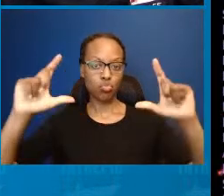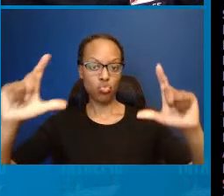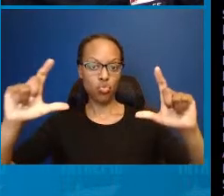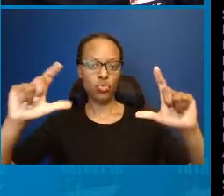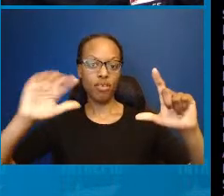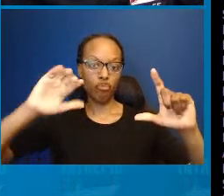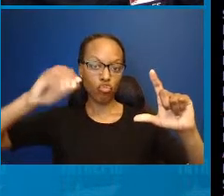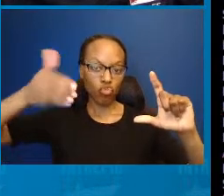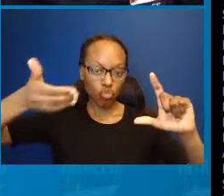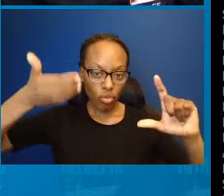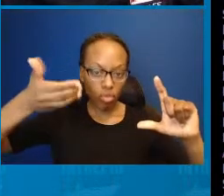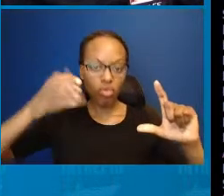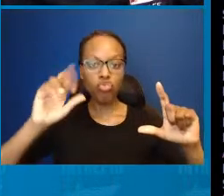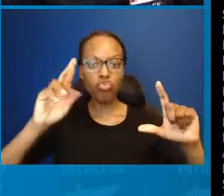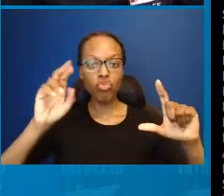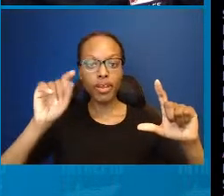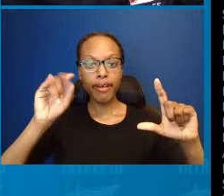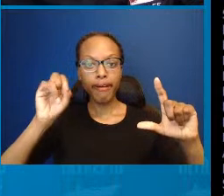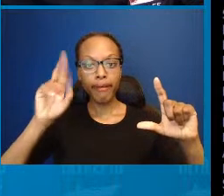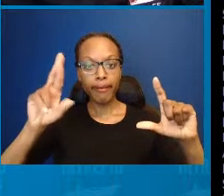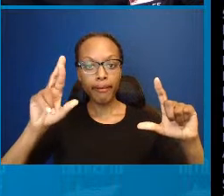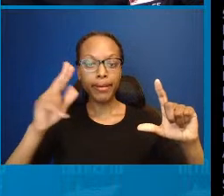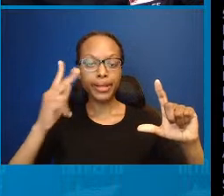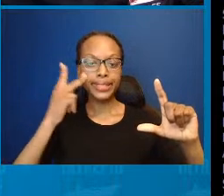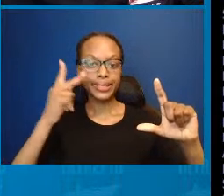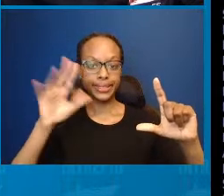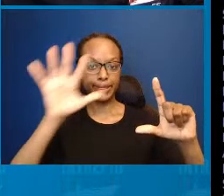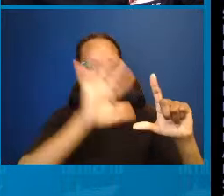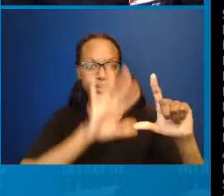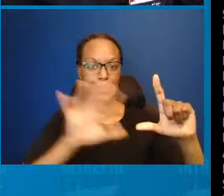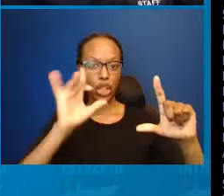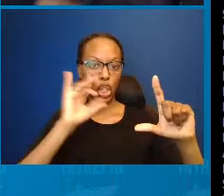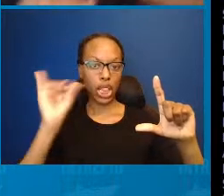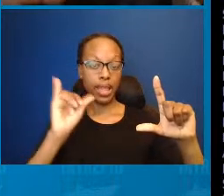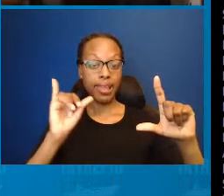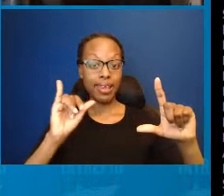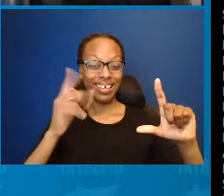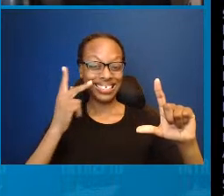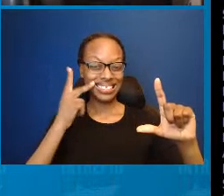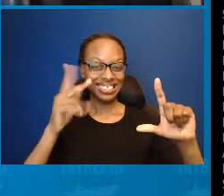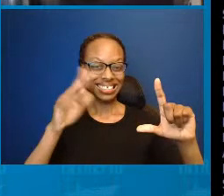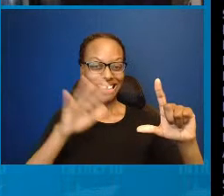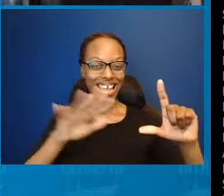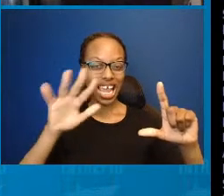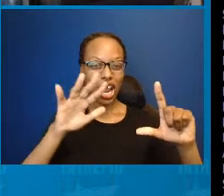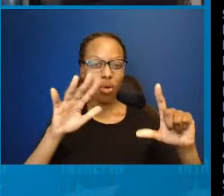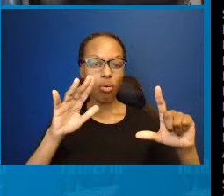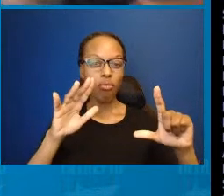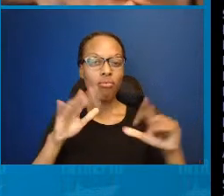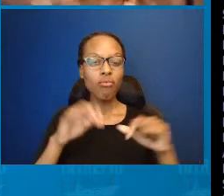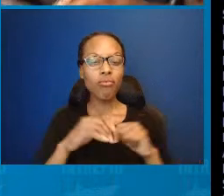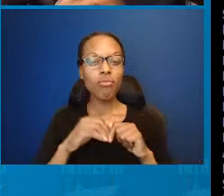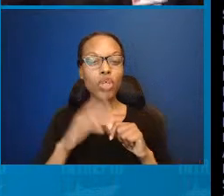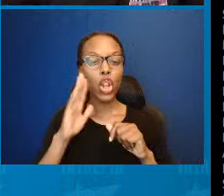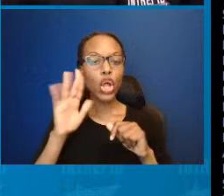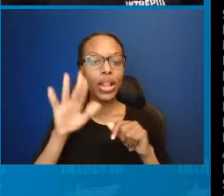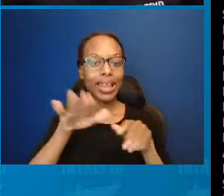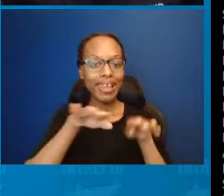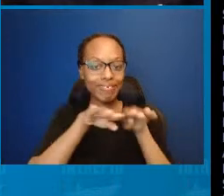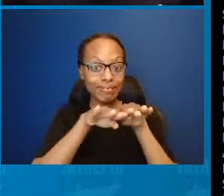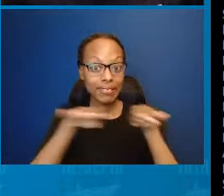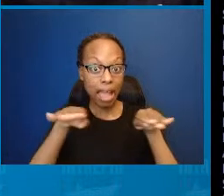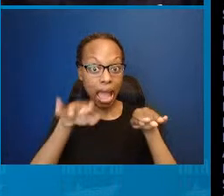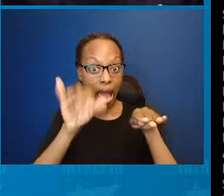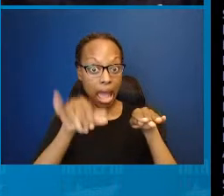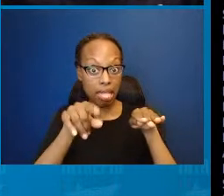the surface of the moon. We can see this is here. This is the flat areas, the kind of like zones of flatness on it. That